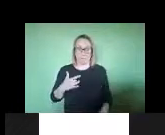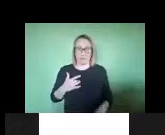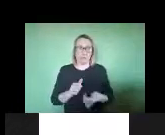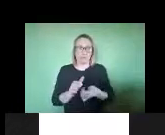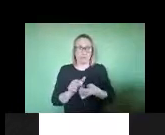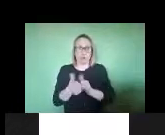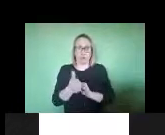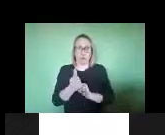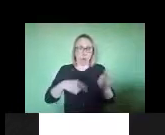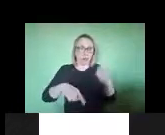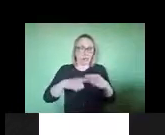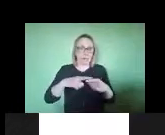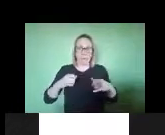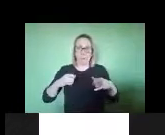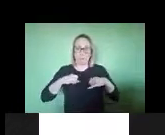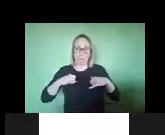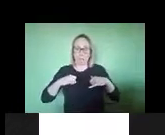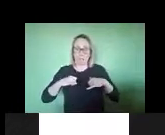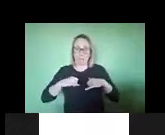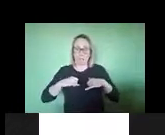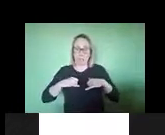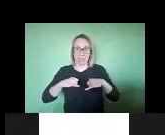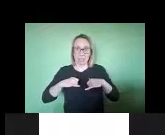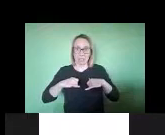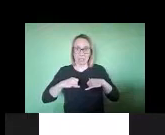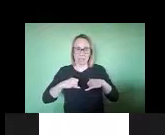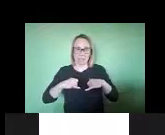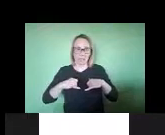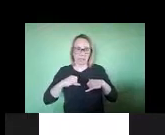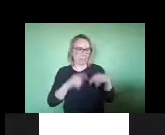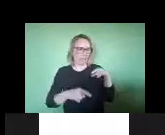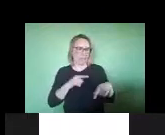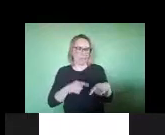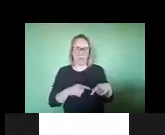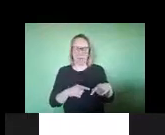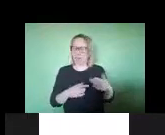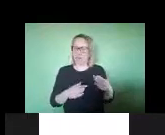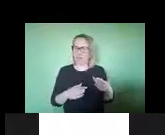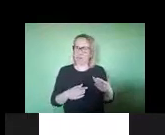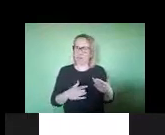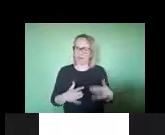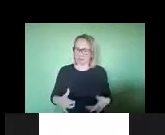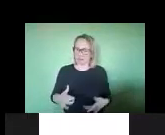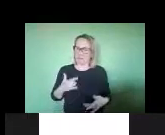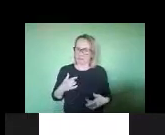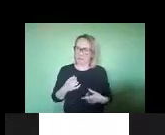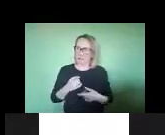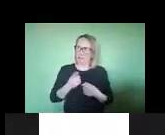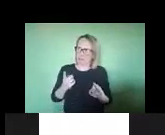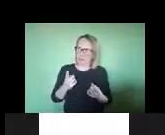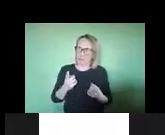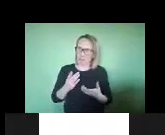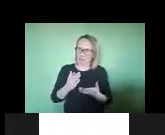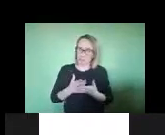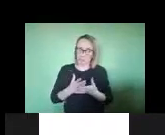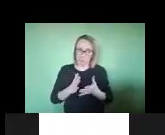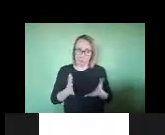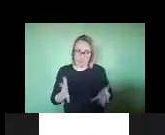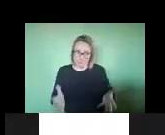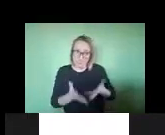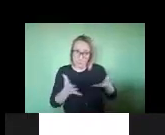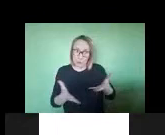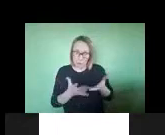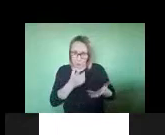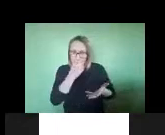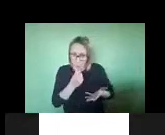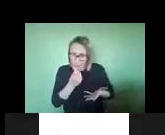colleagues in management felt that my lack of IT skills was holding me back. They pushed me, saying I was